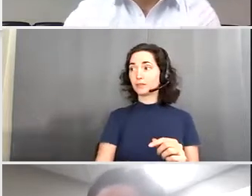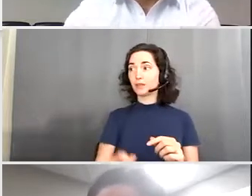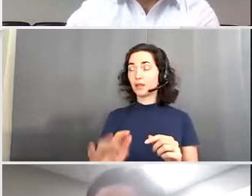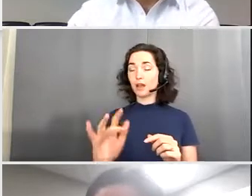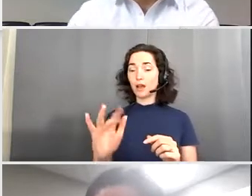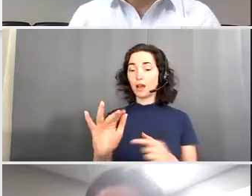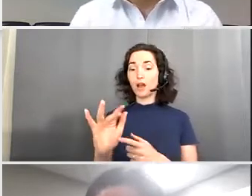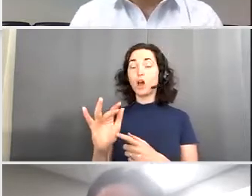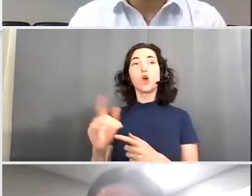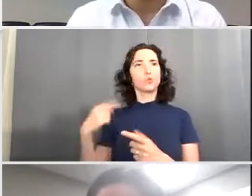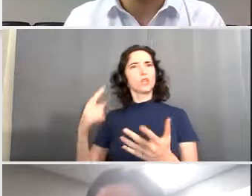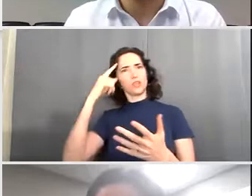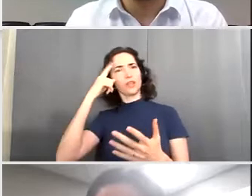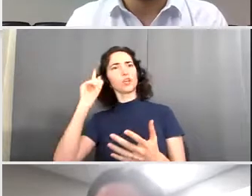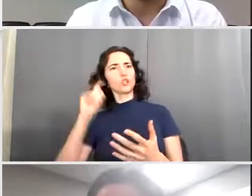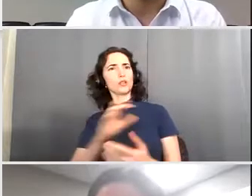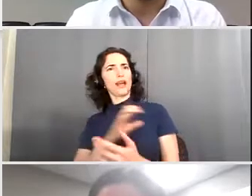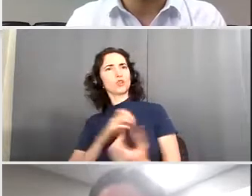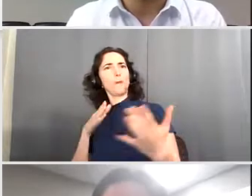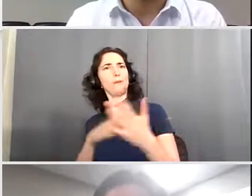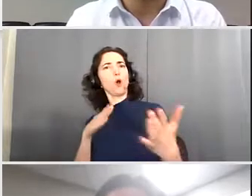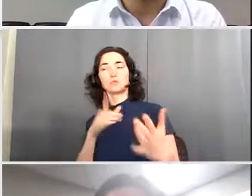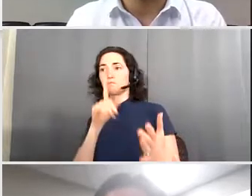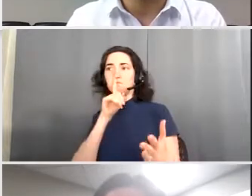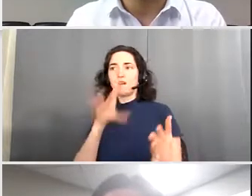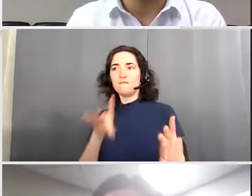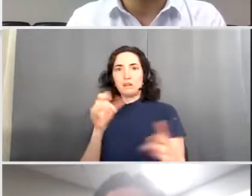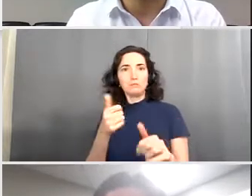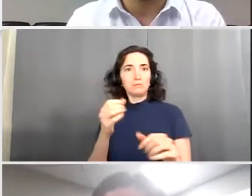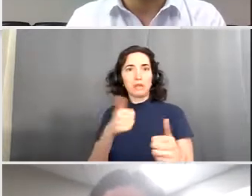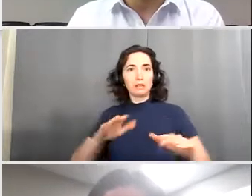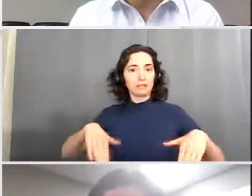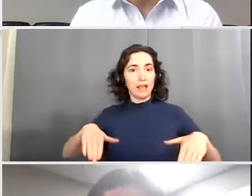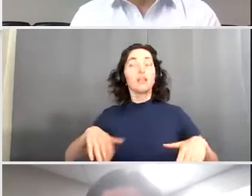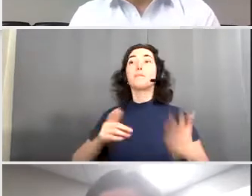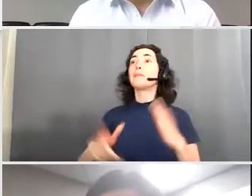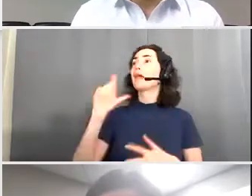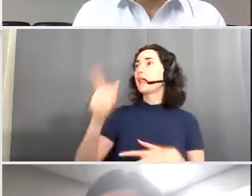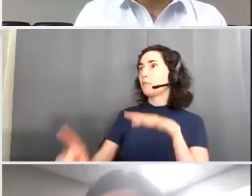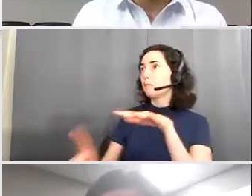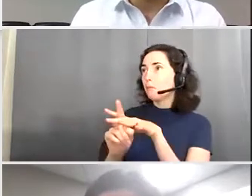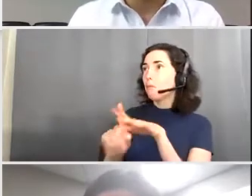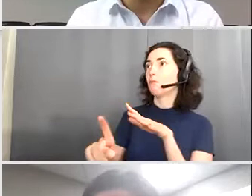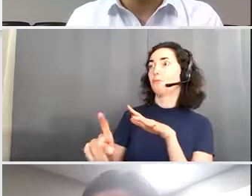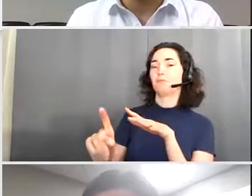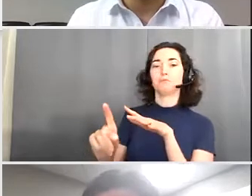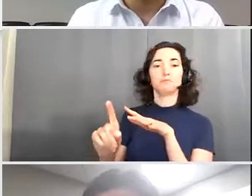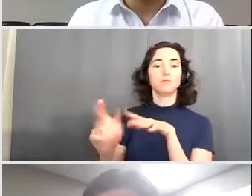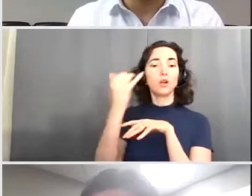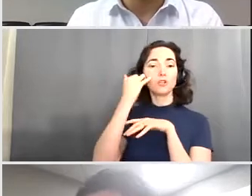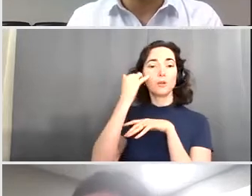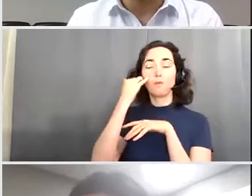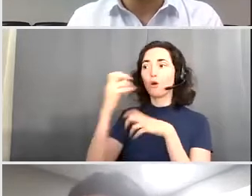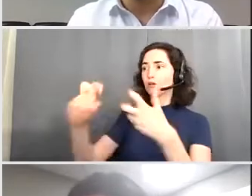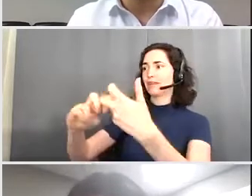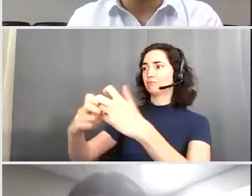actively oppose anything. Perhaps in the future we'll come across an issue that we feel